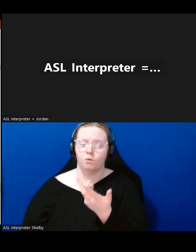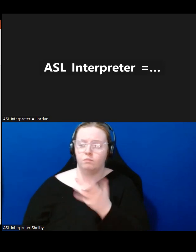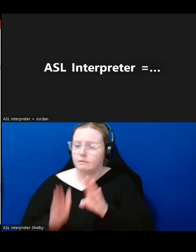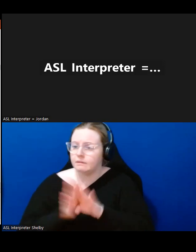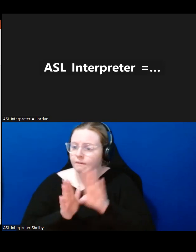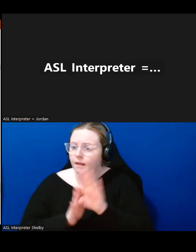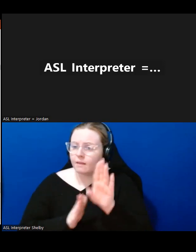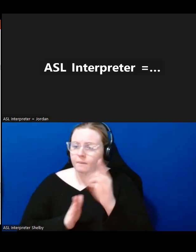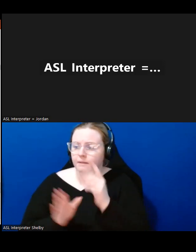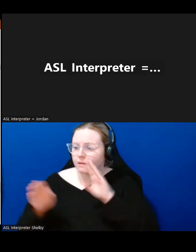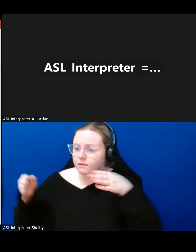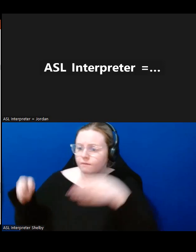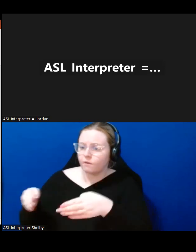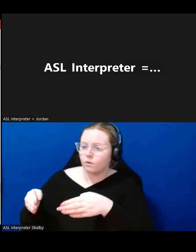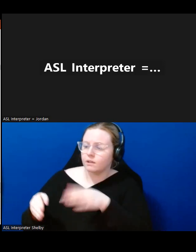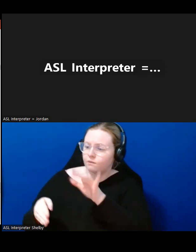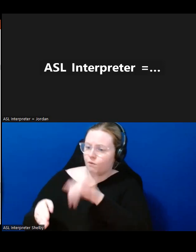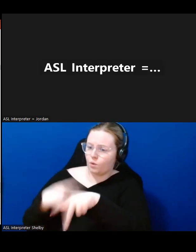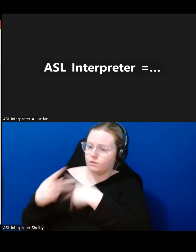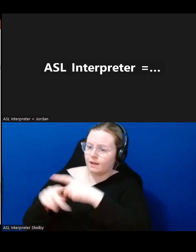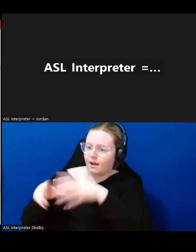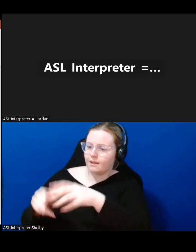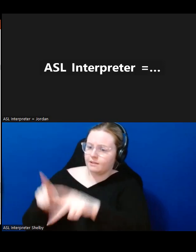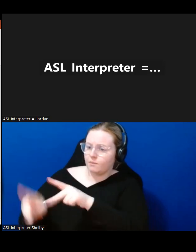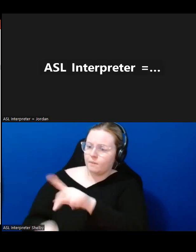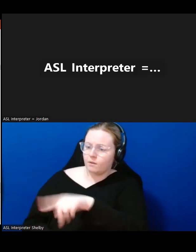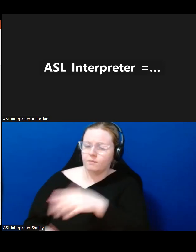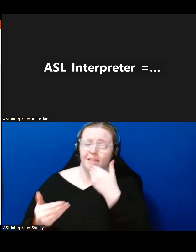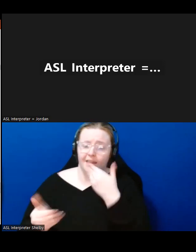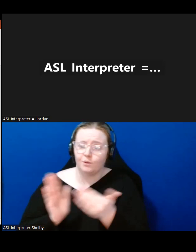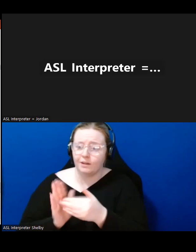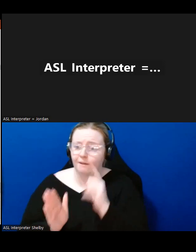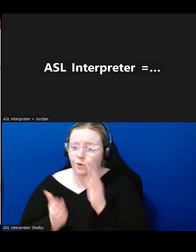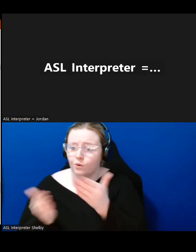of a focus in that area, that demographic? Thank you again. Thanks again for the service.